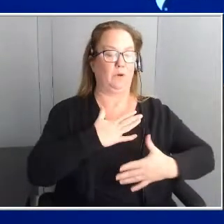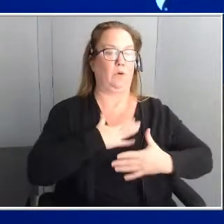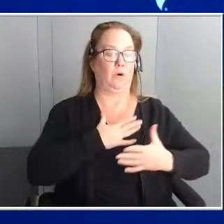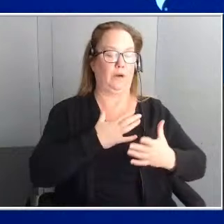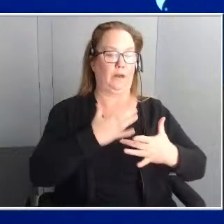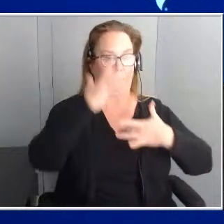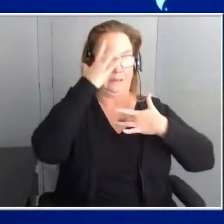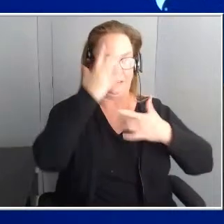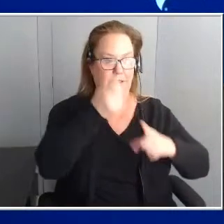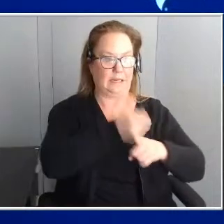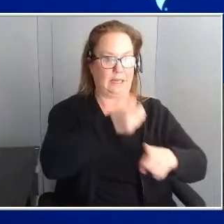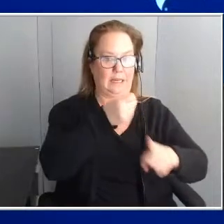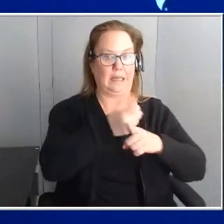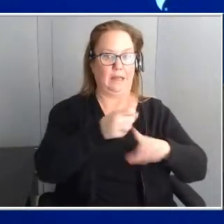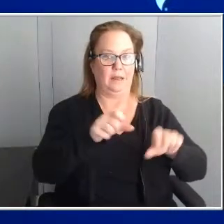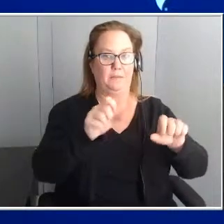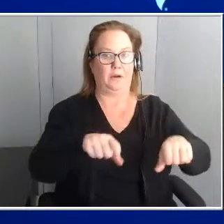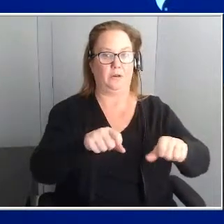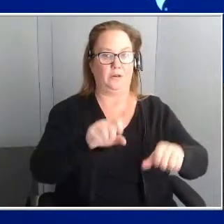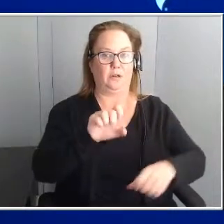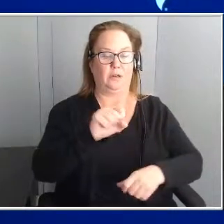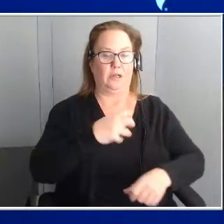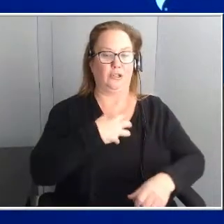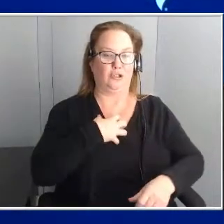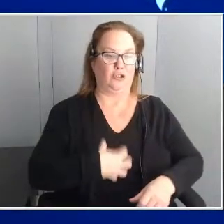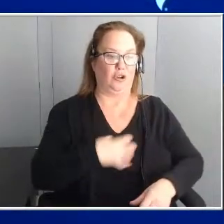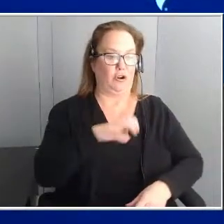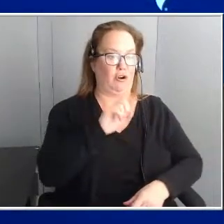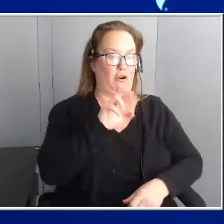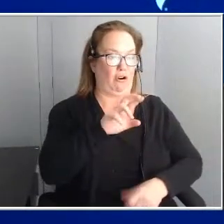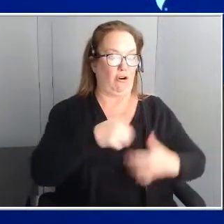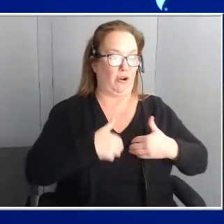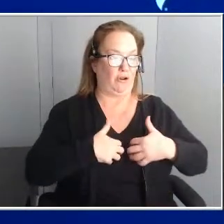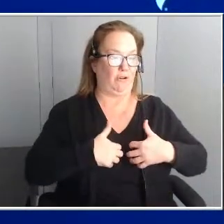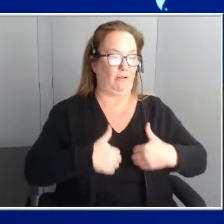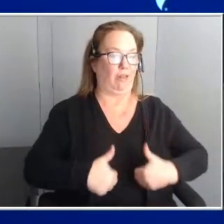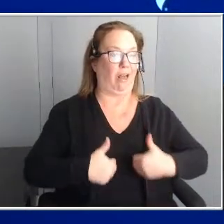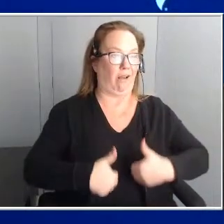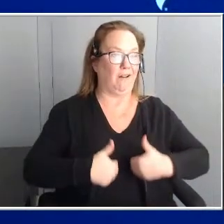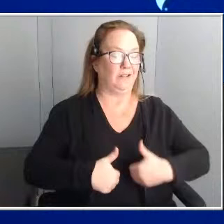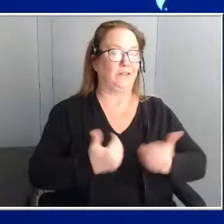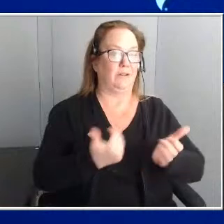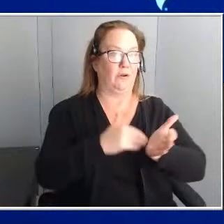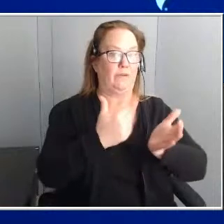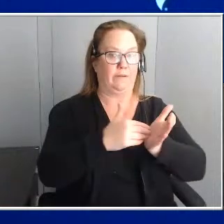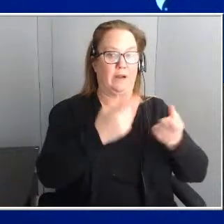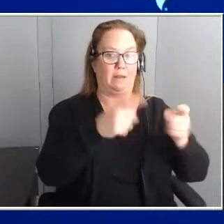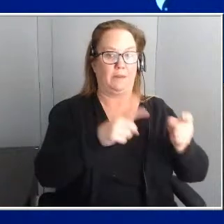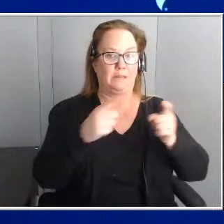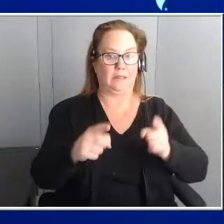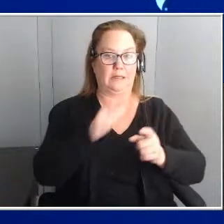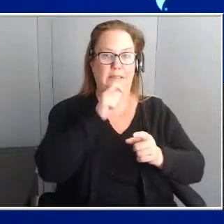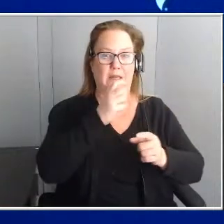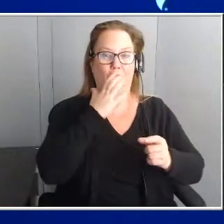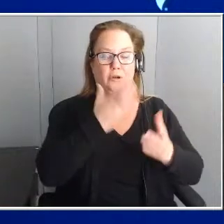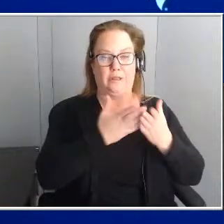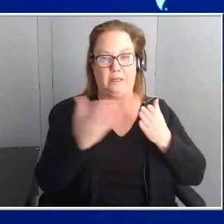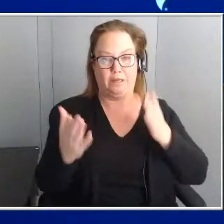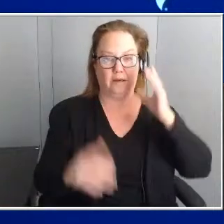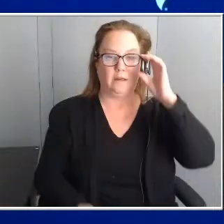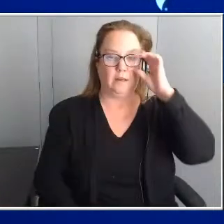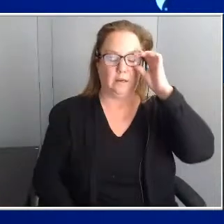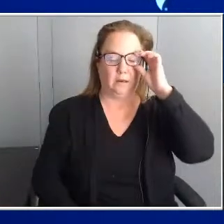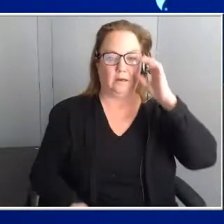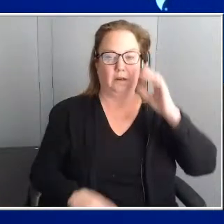that can potentially scar your lungs to some degree, right? And so if that happens over and over, that's not a good thing. And so